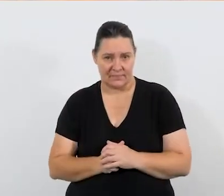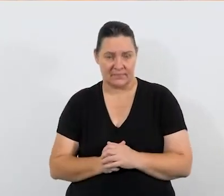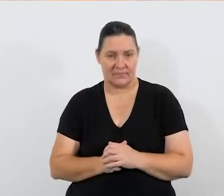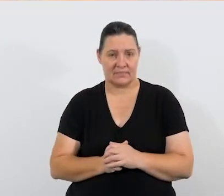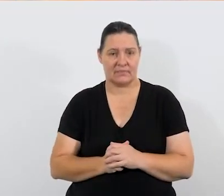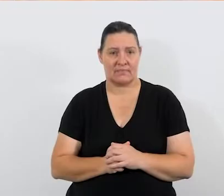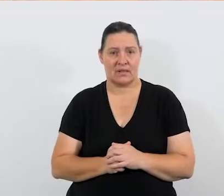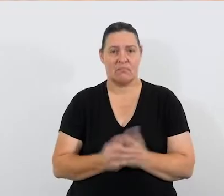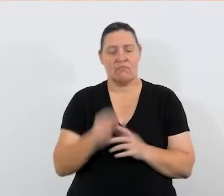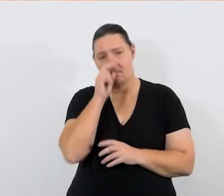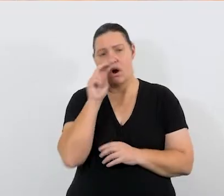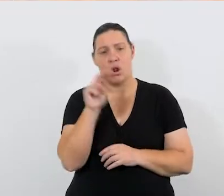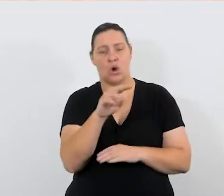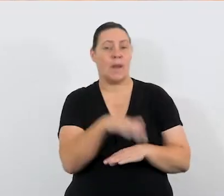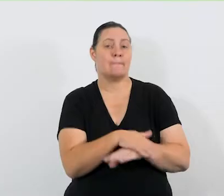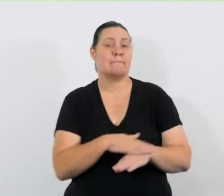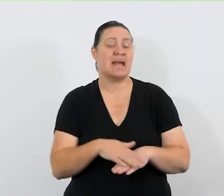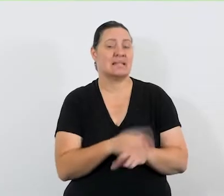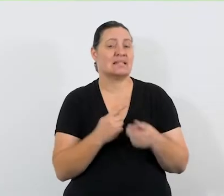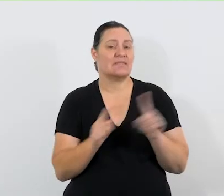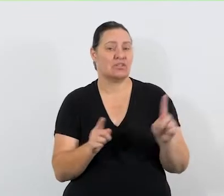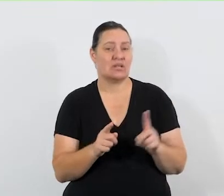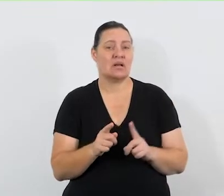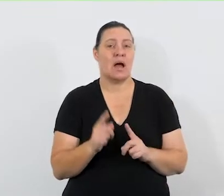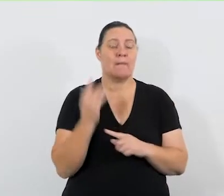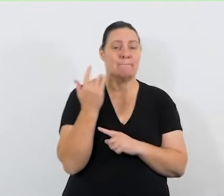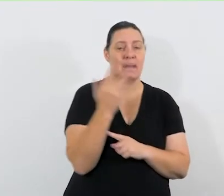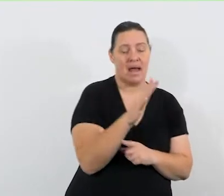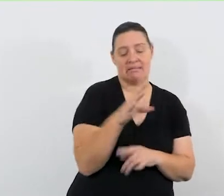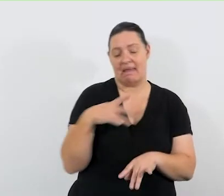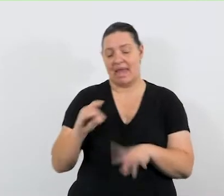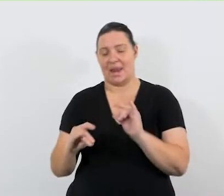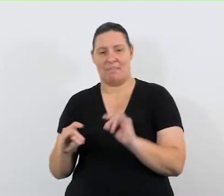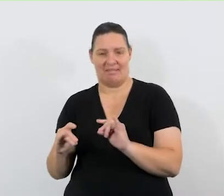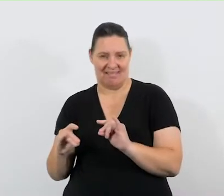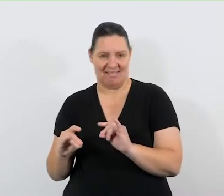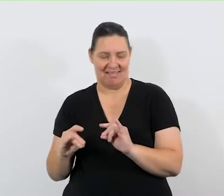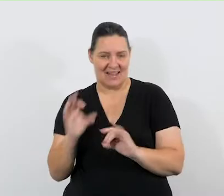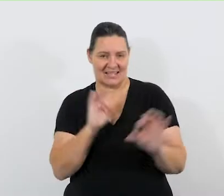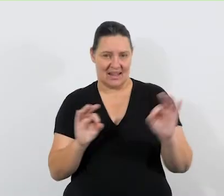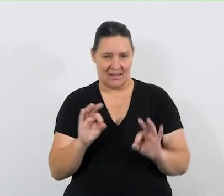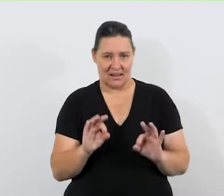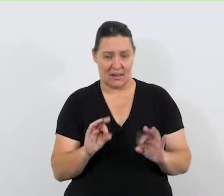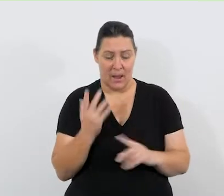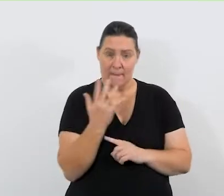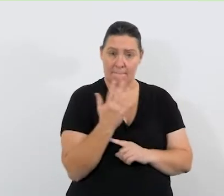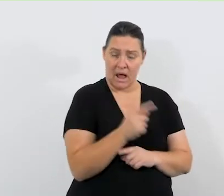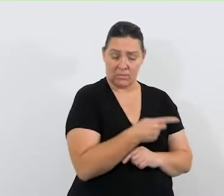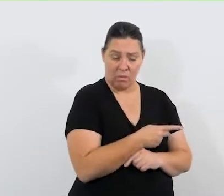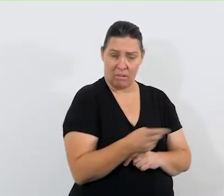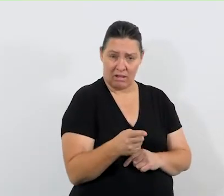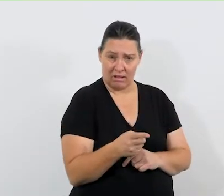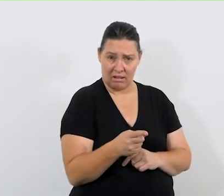cells. We have looked at the basic difference between a plant and an animal cell. However, not